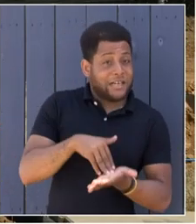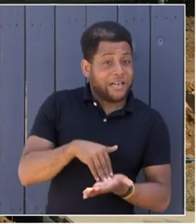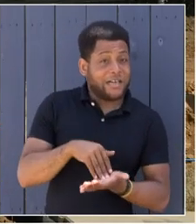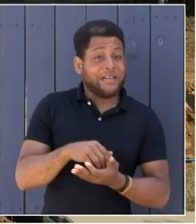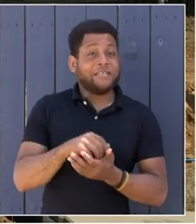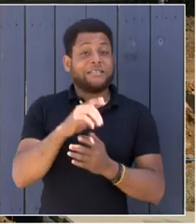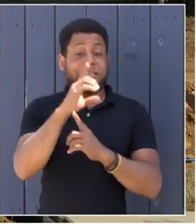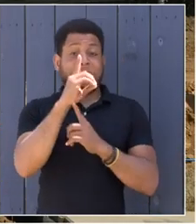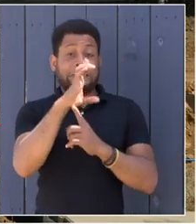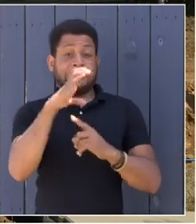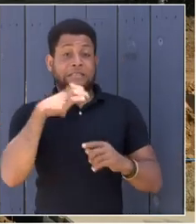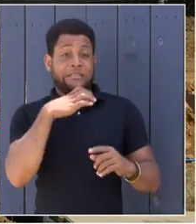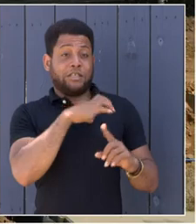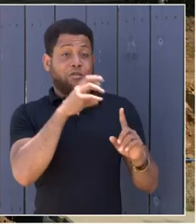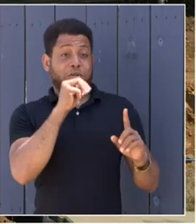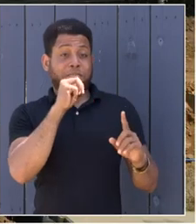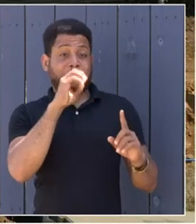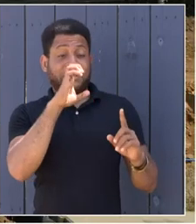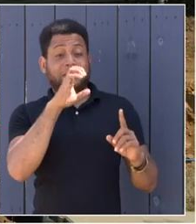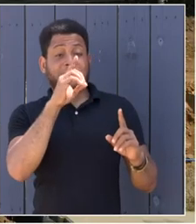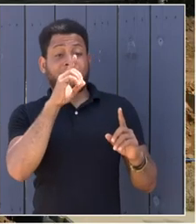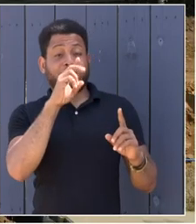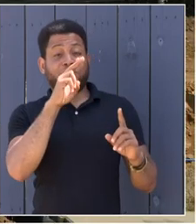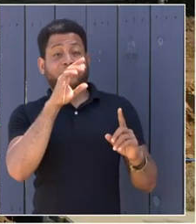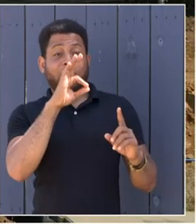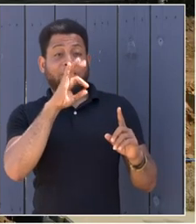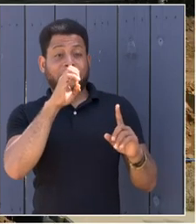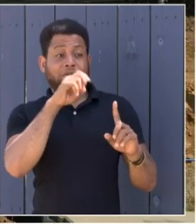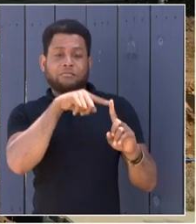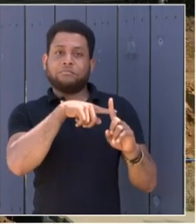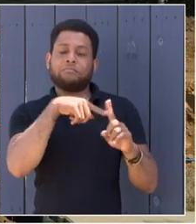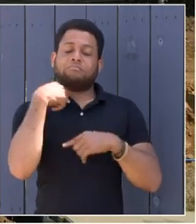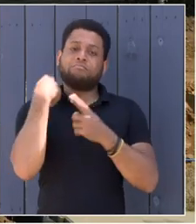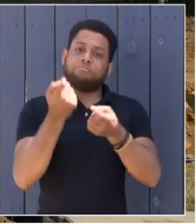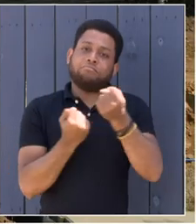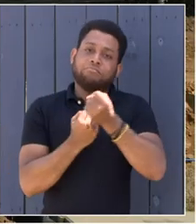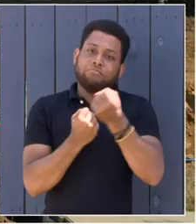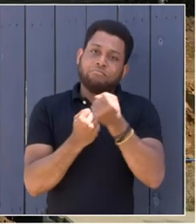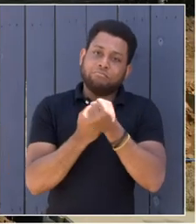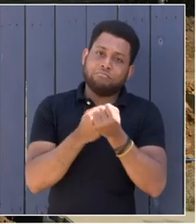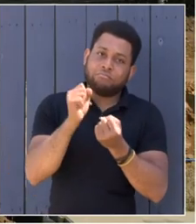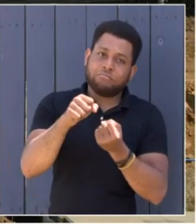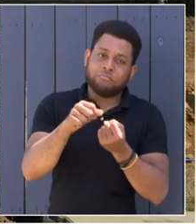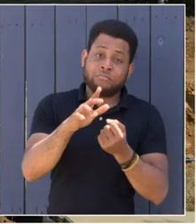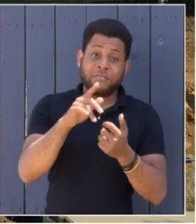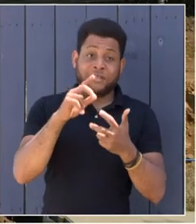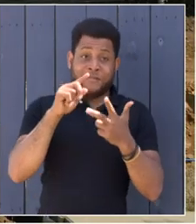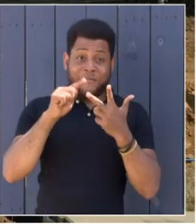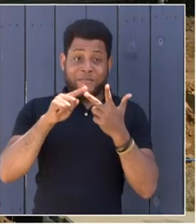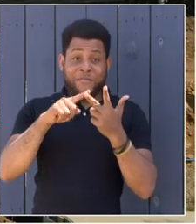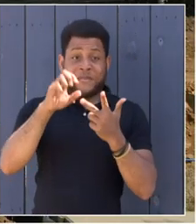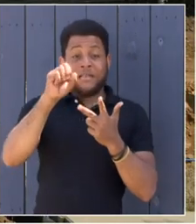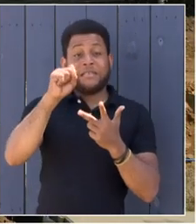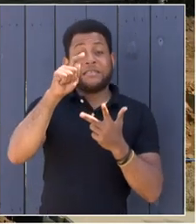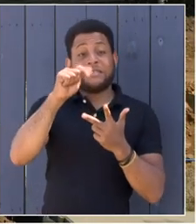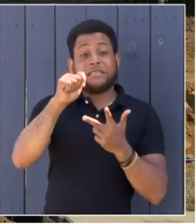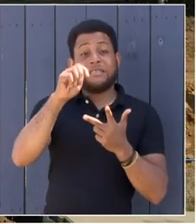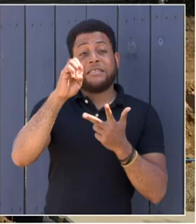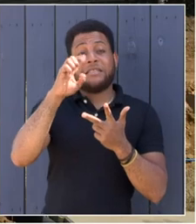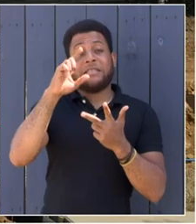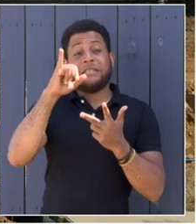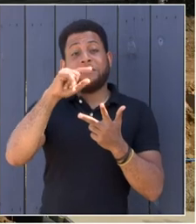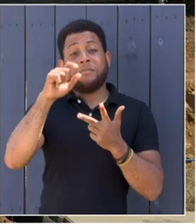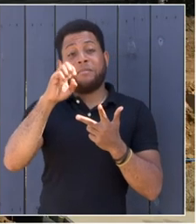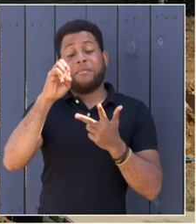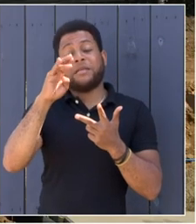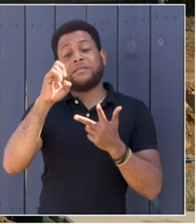McDuffy has been so focused on. The same was true at the St. Elizabeth's East Campus, where last